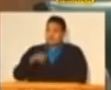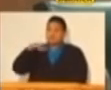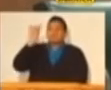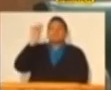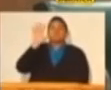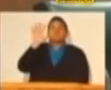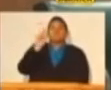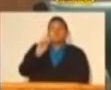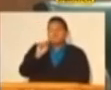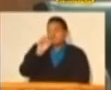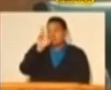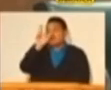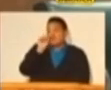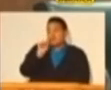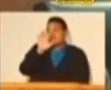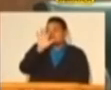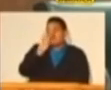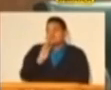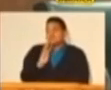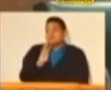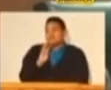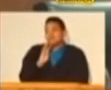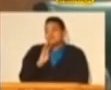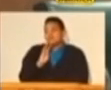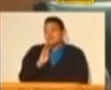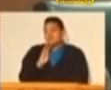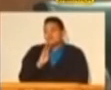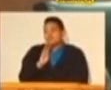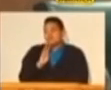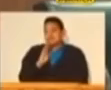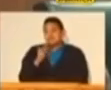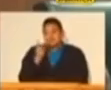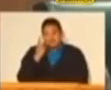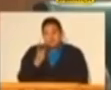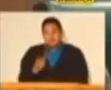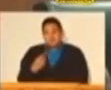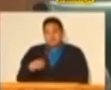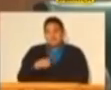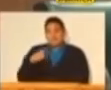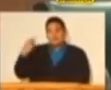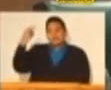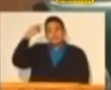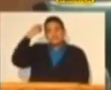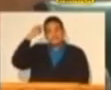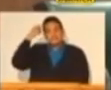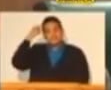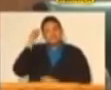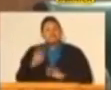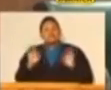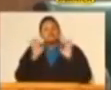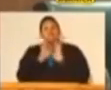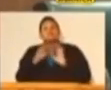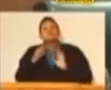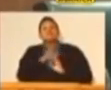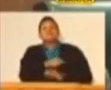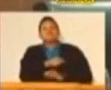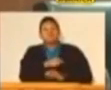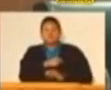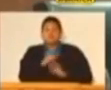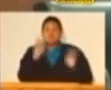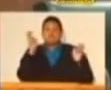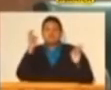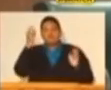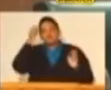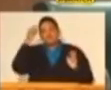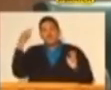3.56. In those circumstances, we think that it was incumbent upon him, and they're referring to Mr.